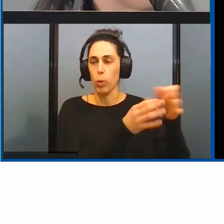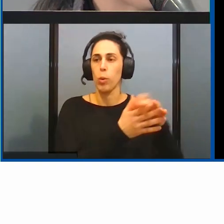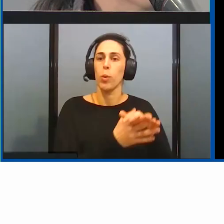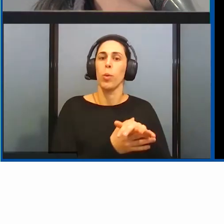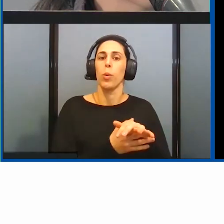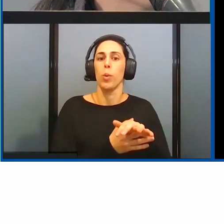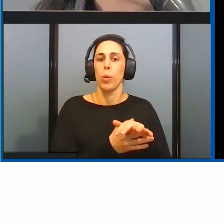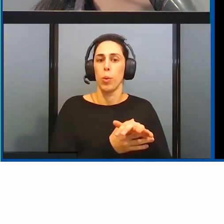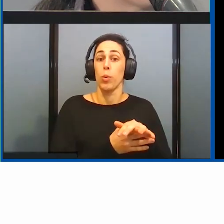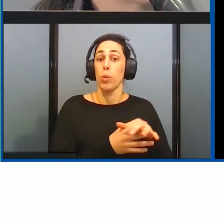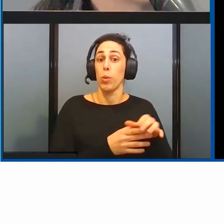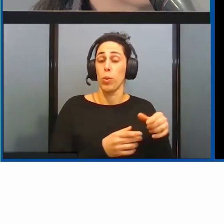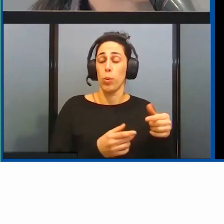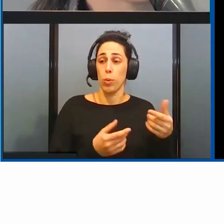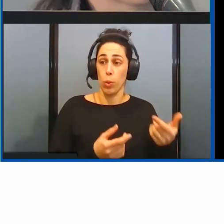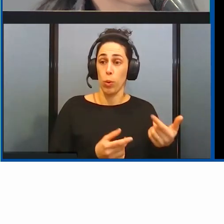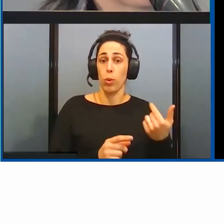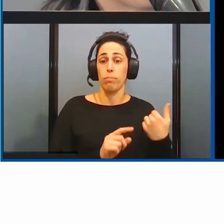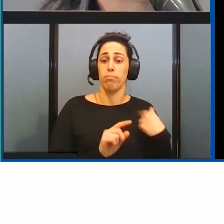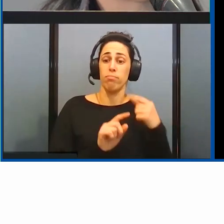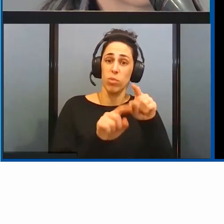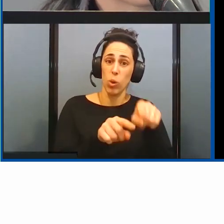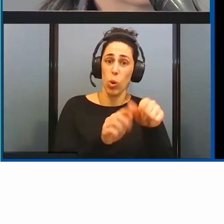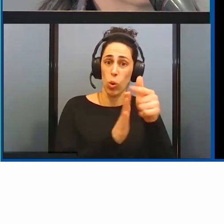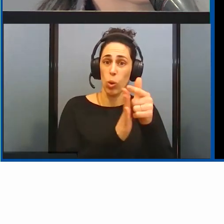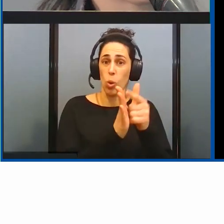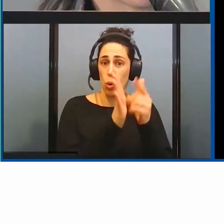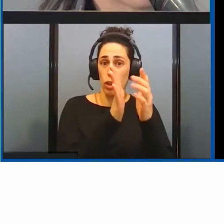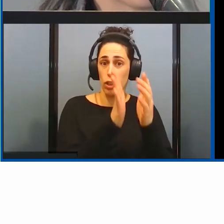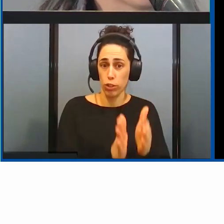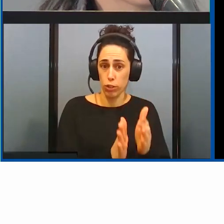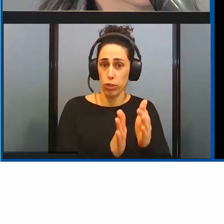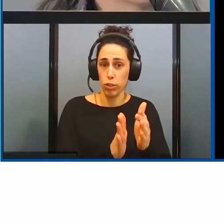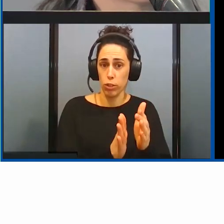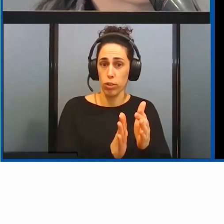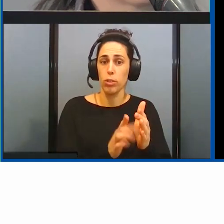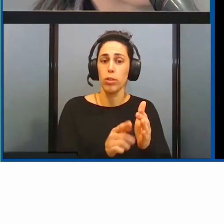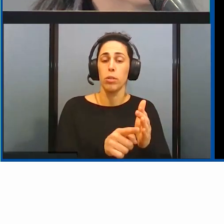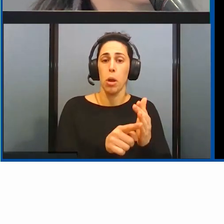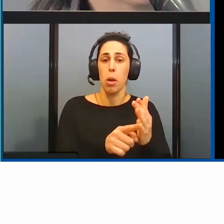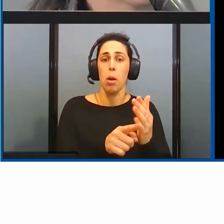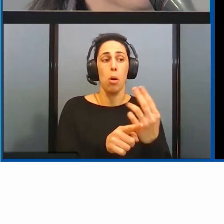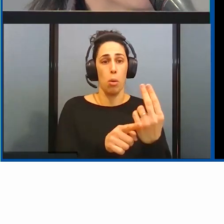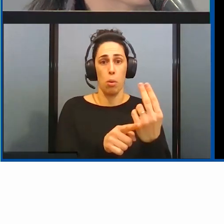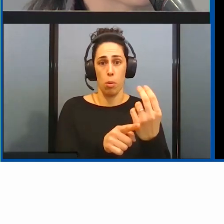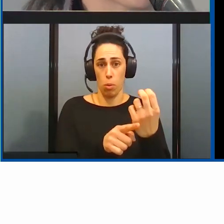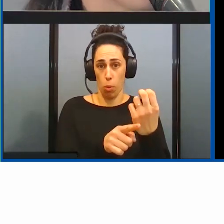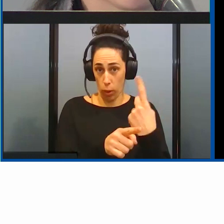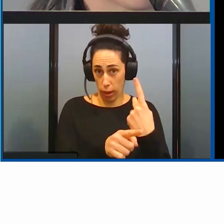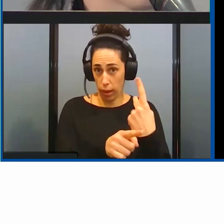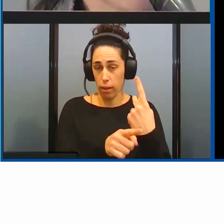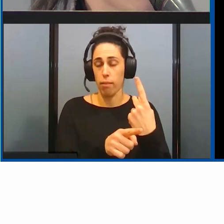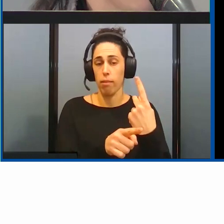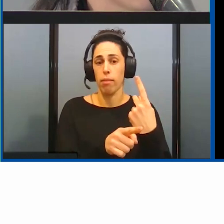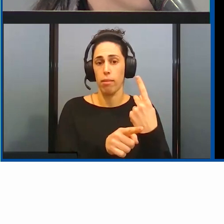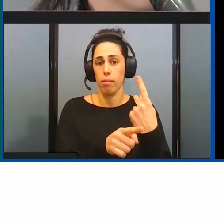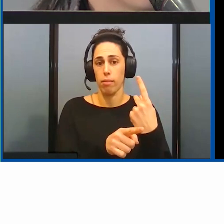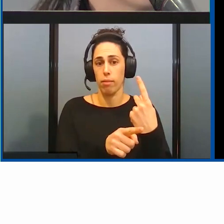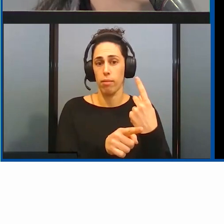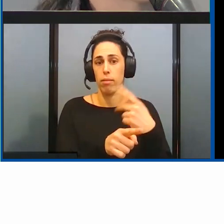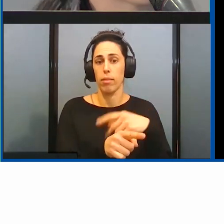office somewhere, and the lawyer says, okay, I'm going to represent you on this certificate. The person who has the certificate doesn't